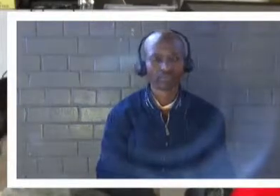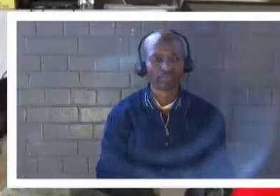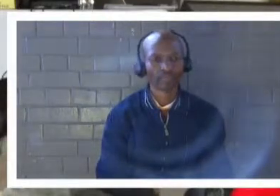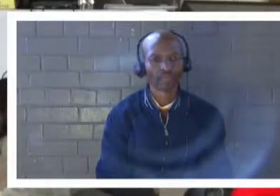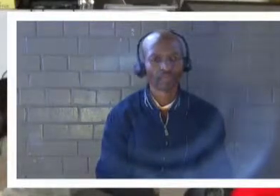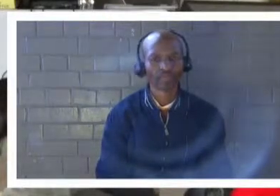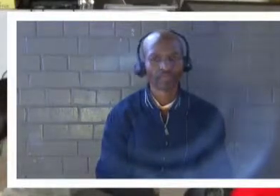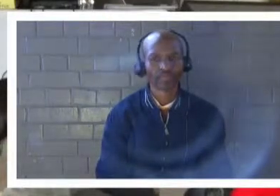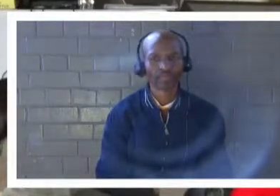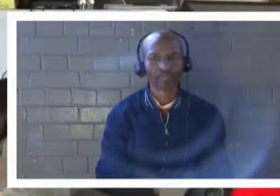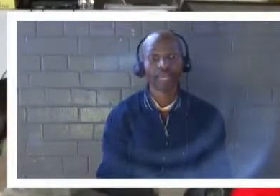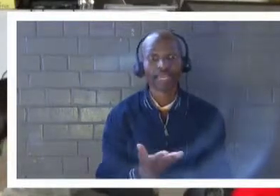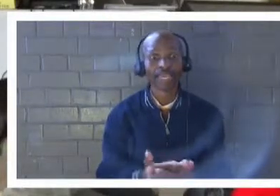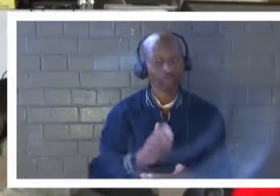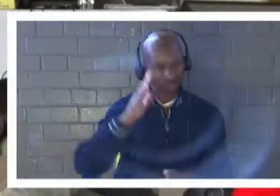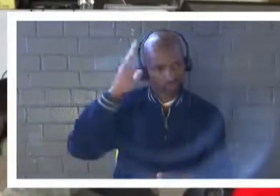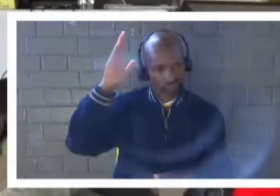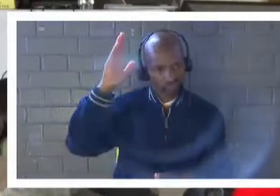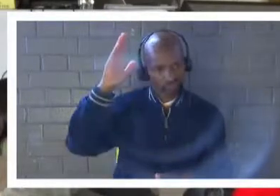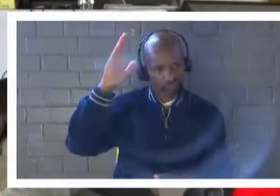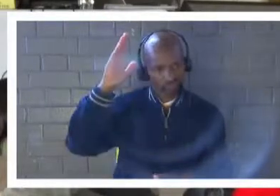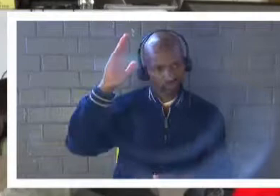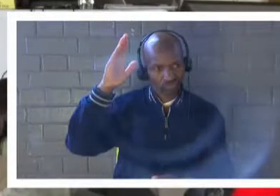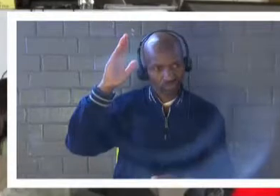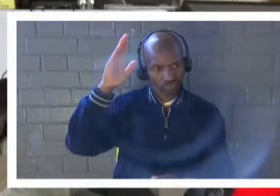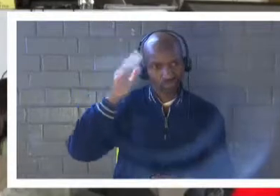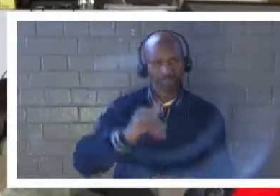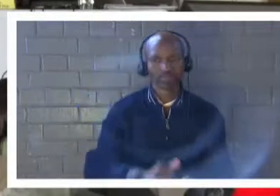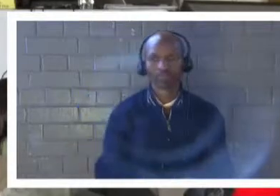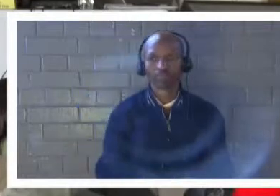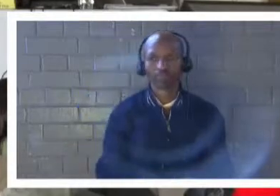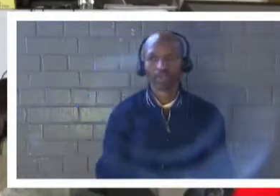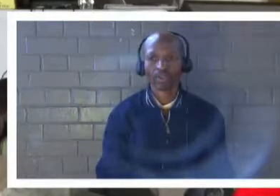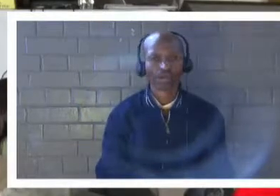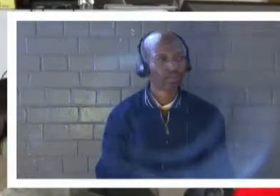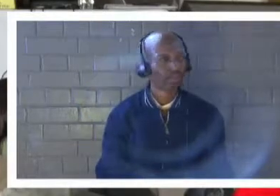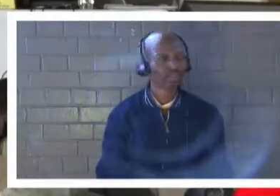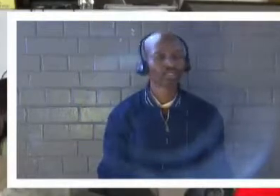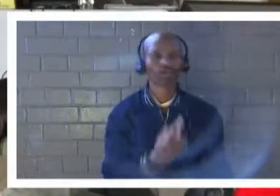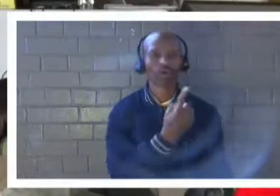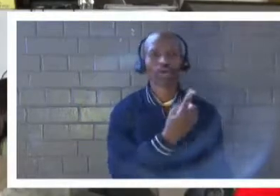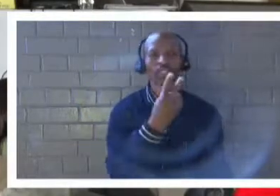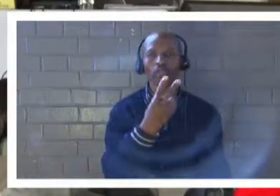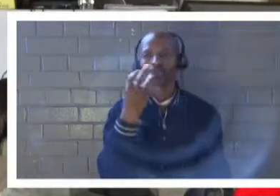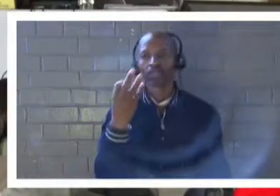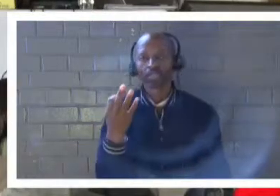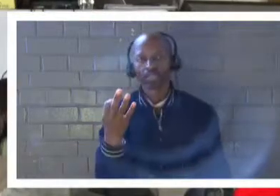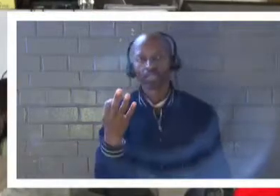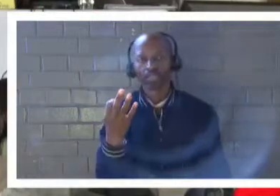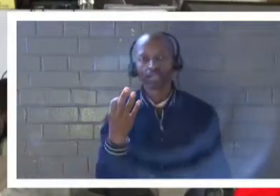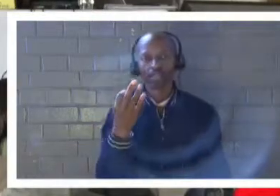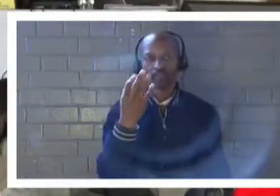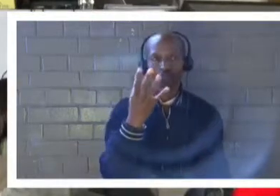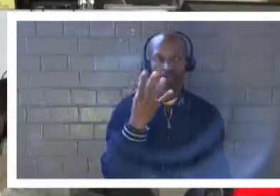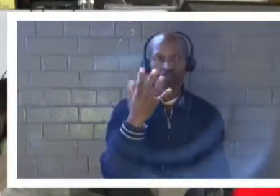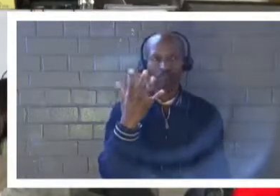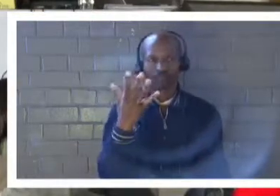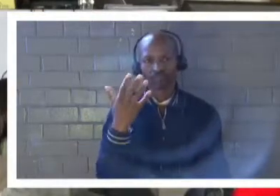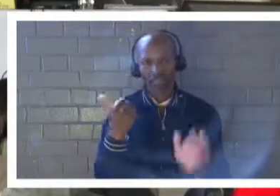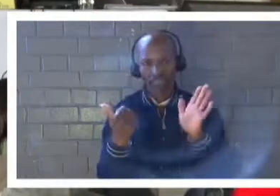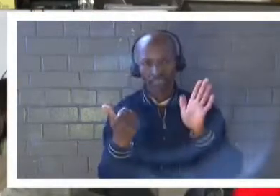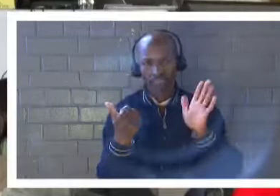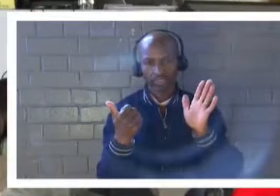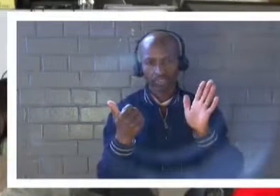Yeah. Can we raise hands? We can start from here. It's one, two, three, four, five,